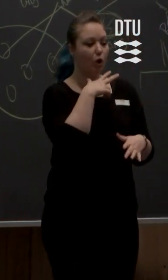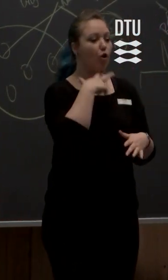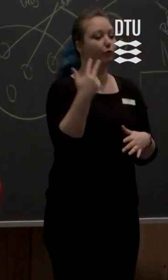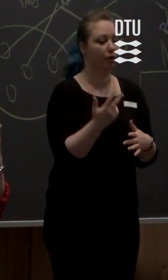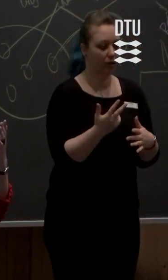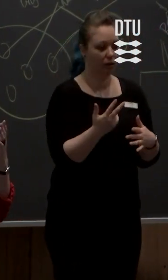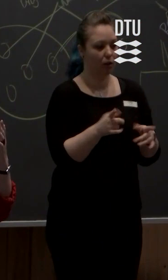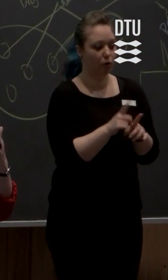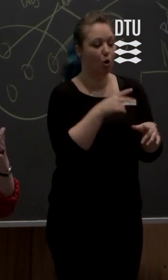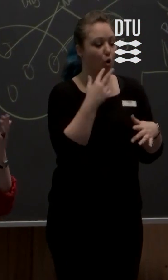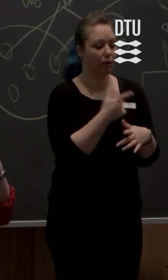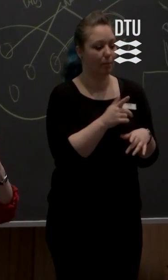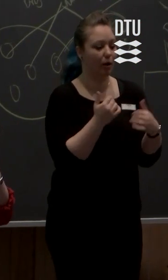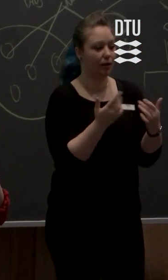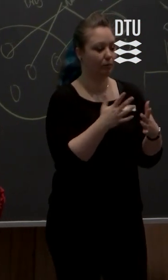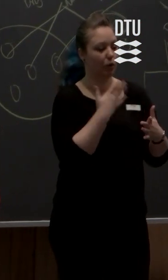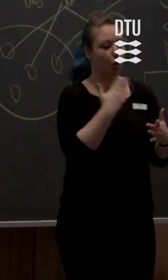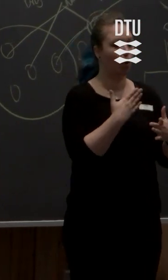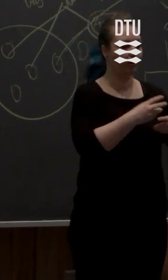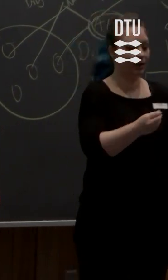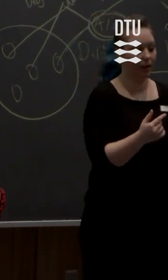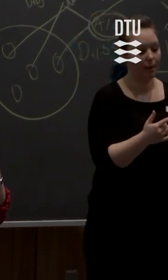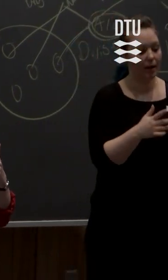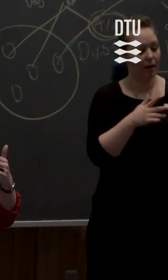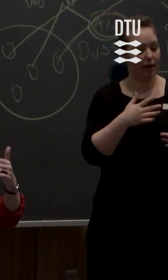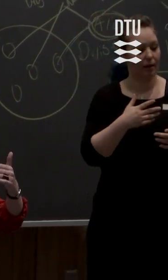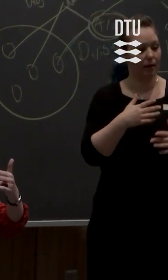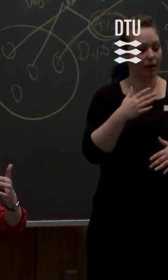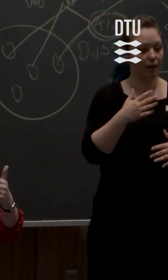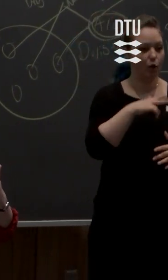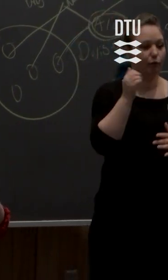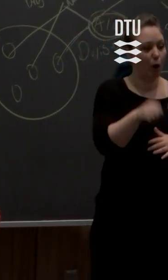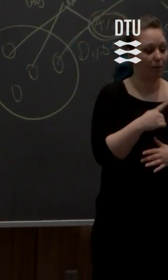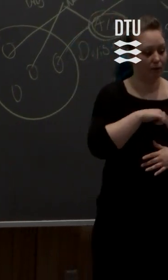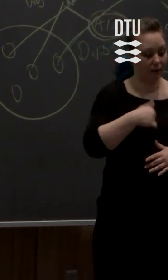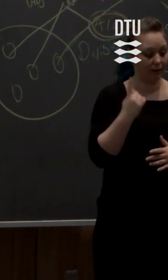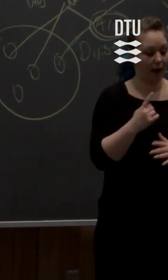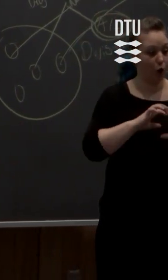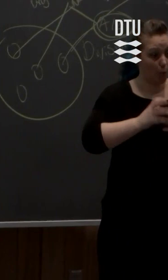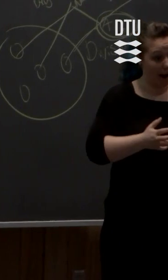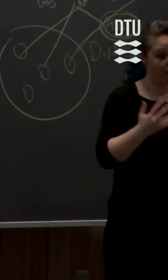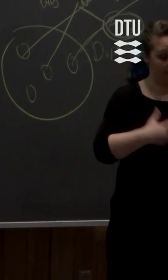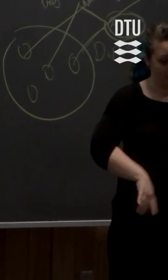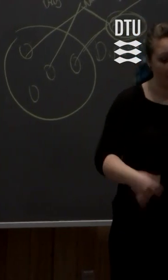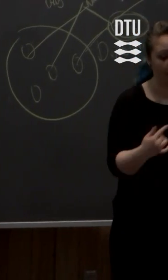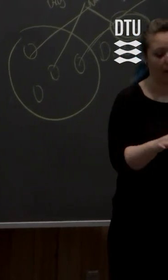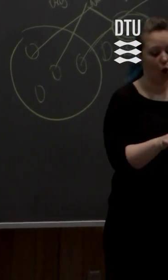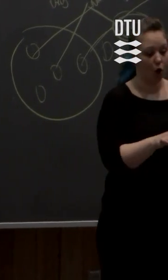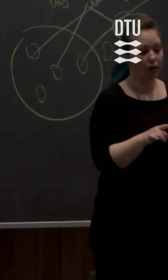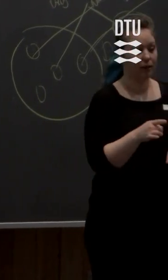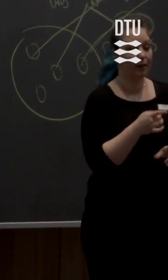lives, sorry, that's the vision, and the customer promise about being the logistics company of the world, but there were also